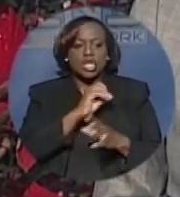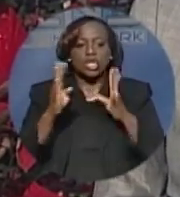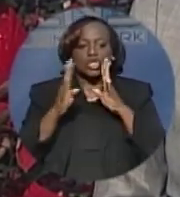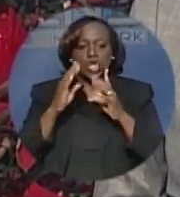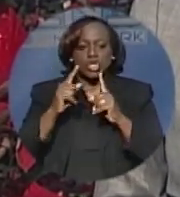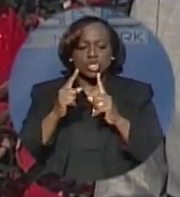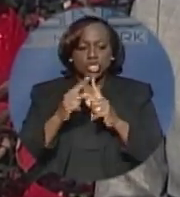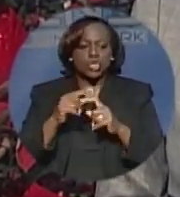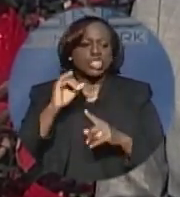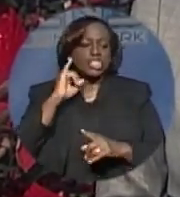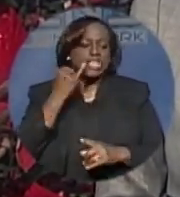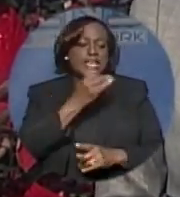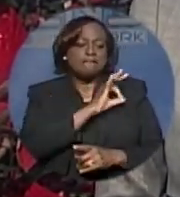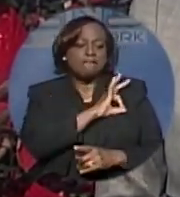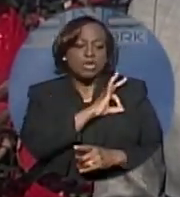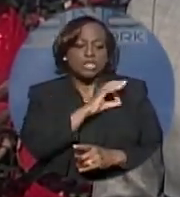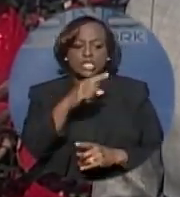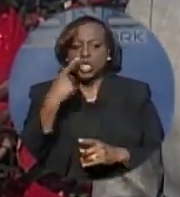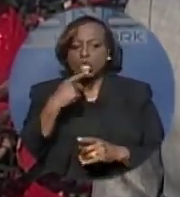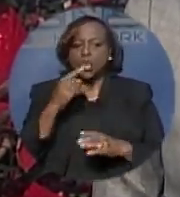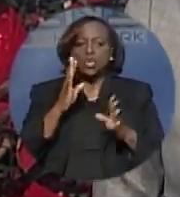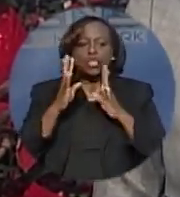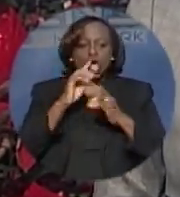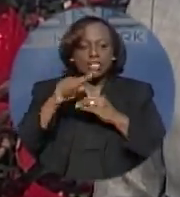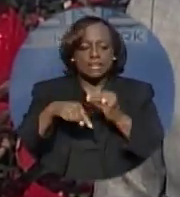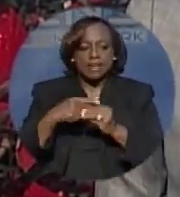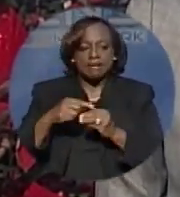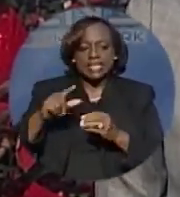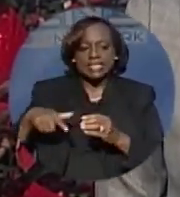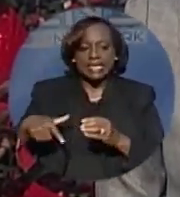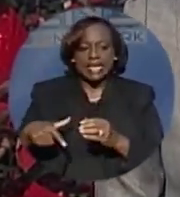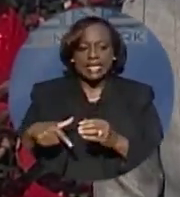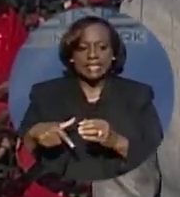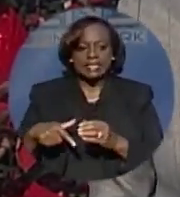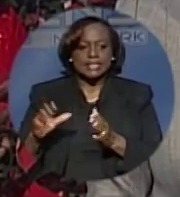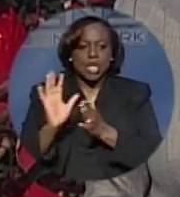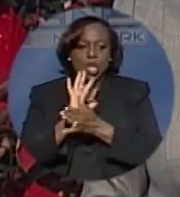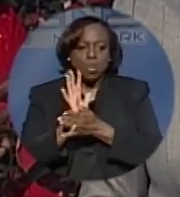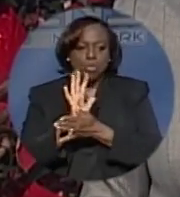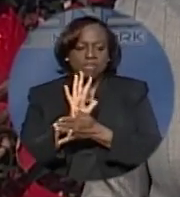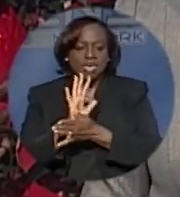Janine Fox, who talks about her latest movie project, Ameriqua.